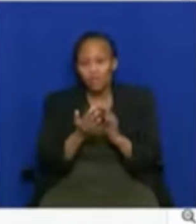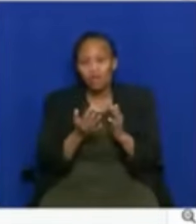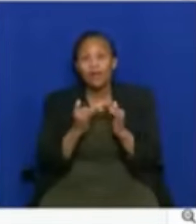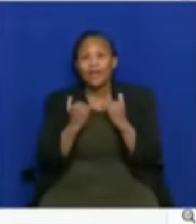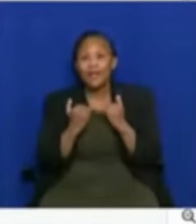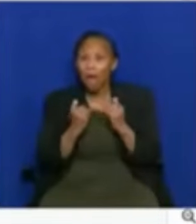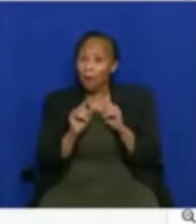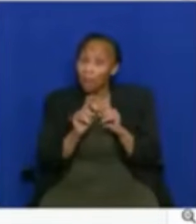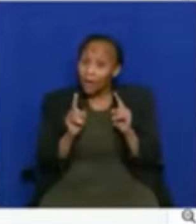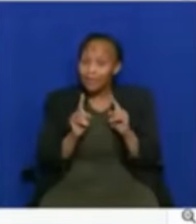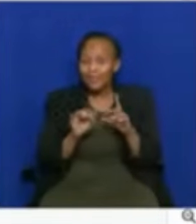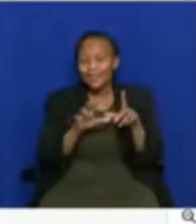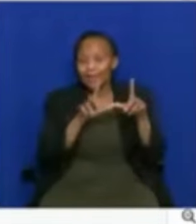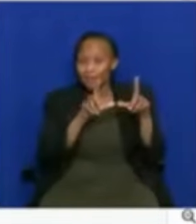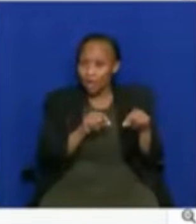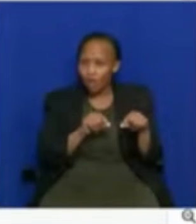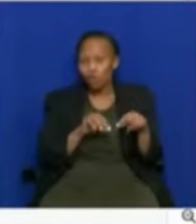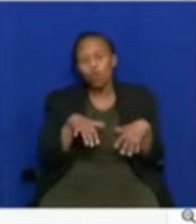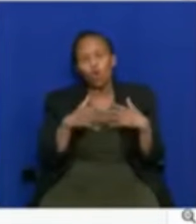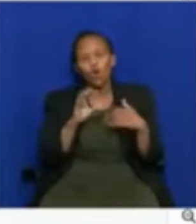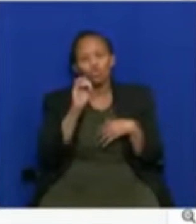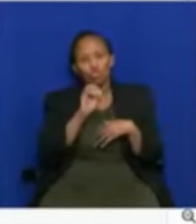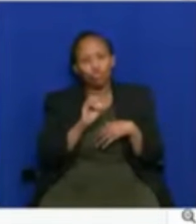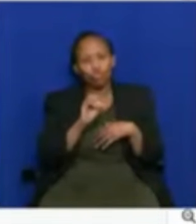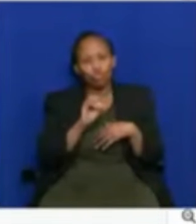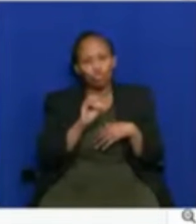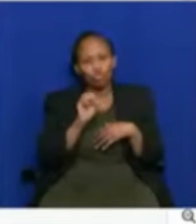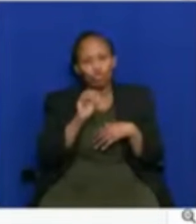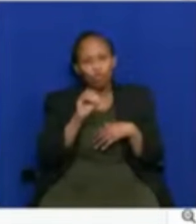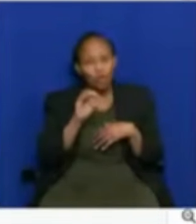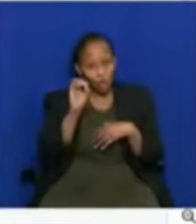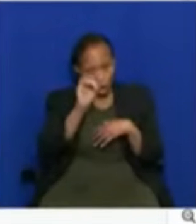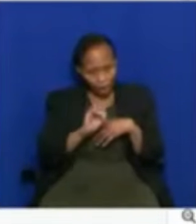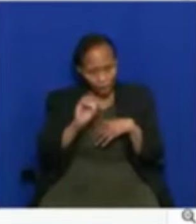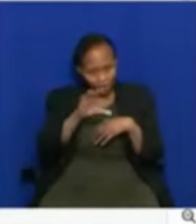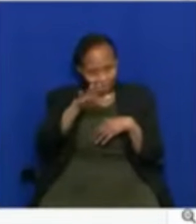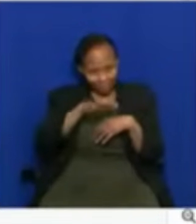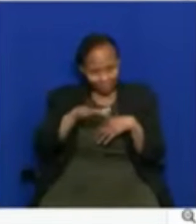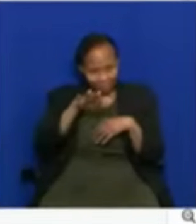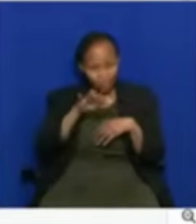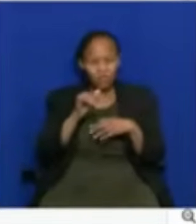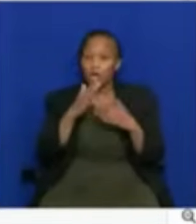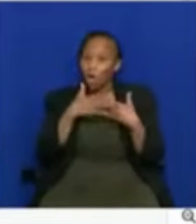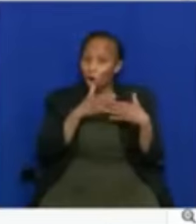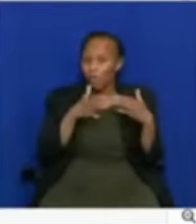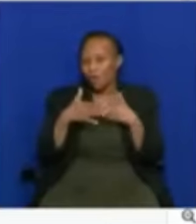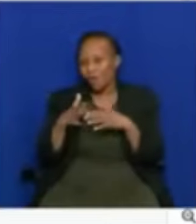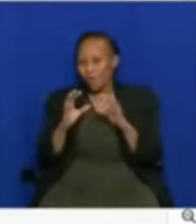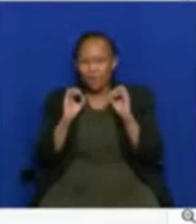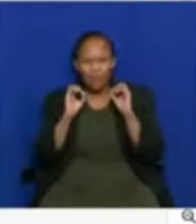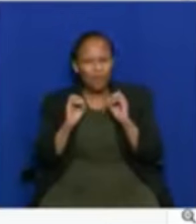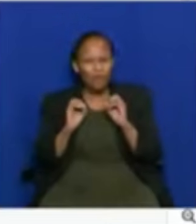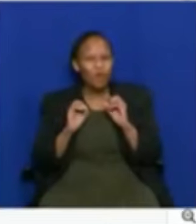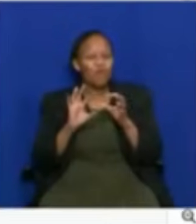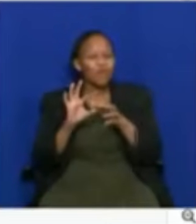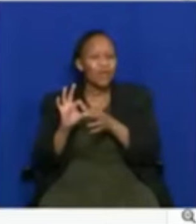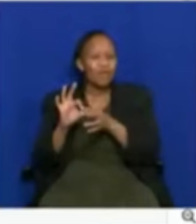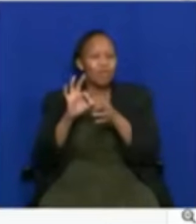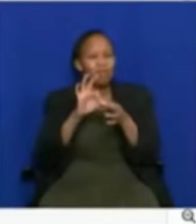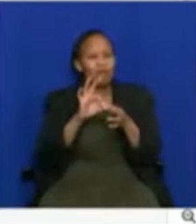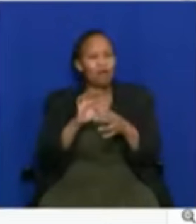or in Soweto, Orlando, of corruption and fraud relating to the appointment of Brigadier Mukwele.